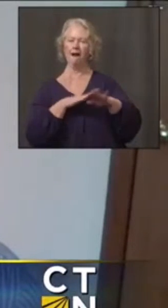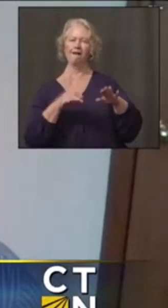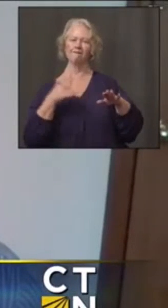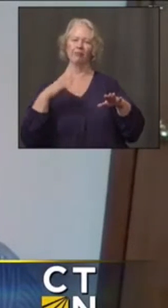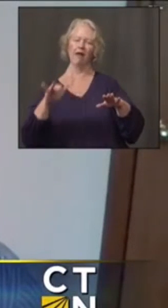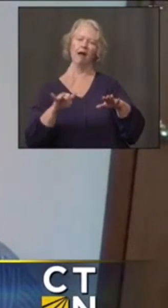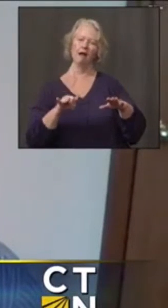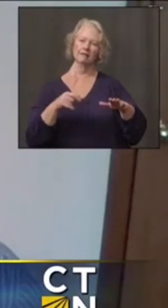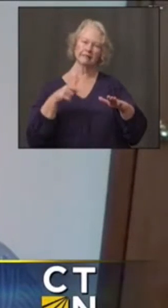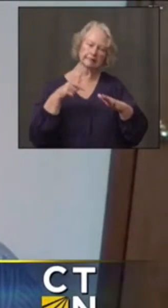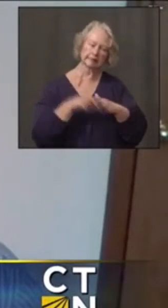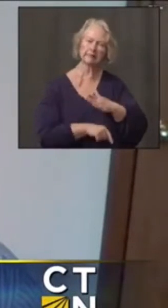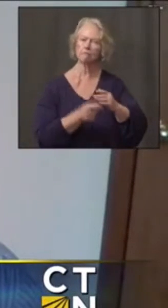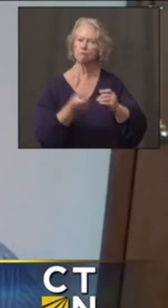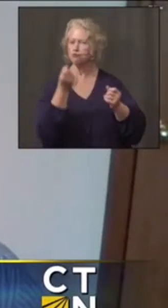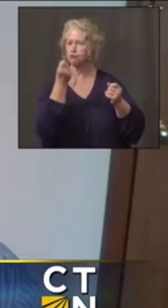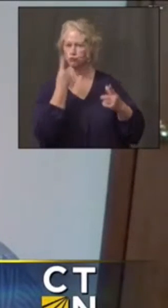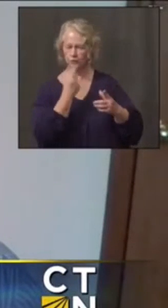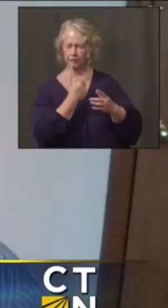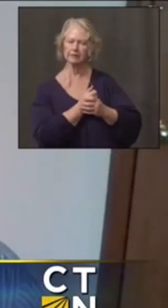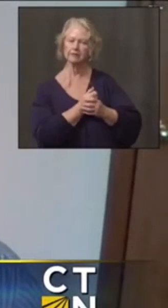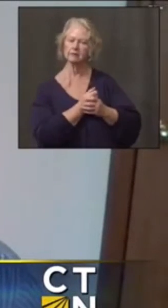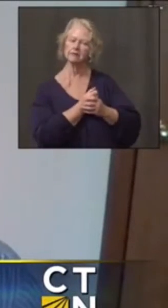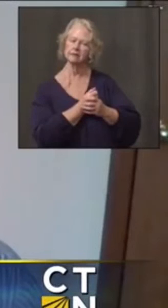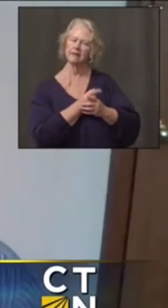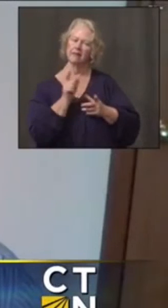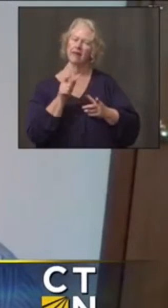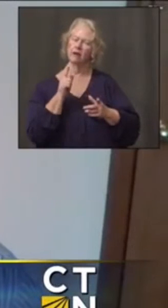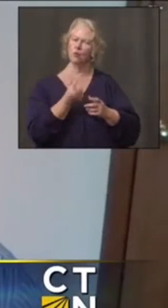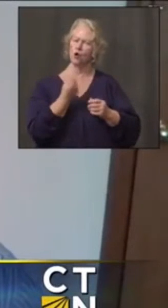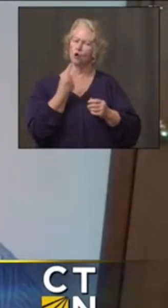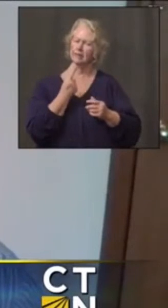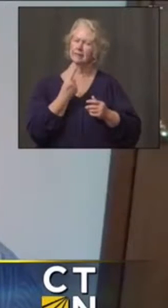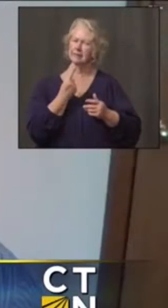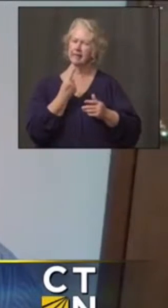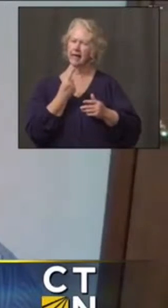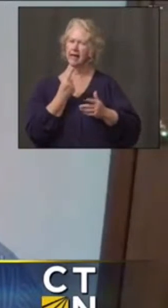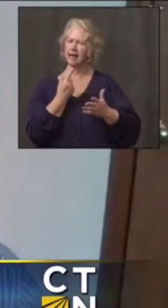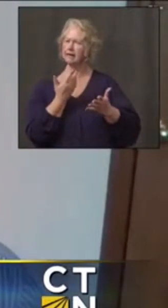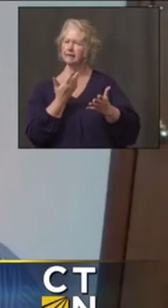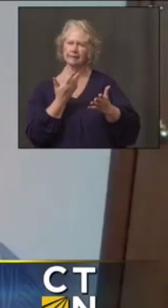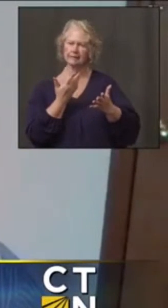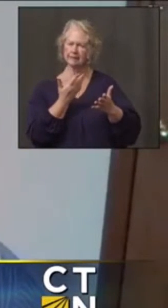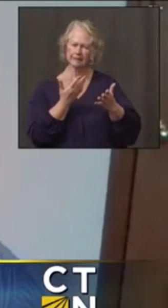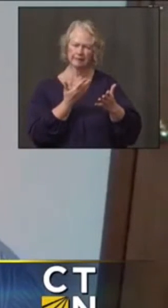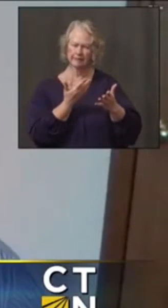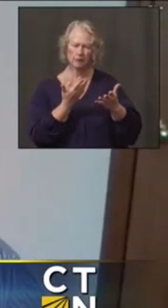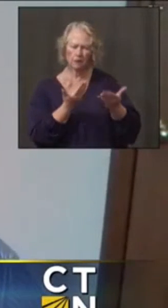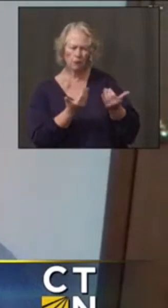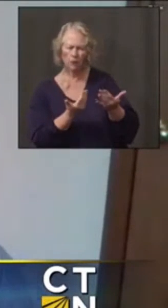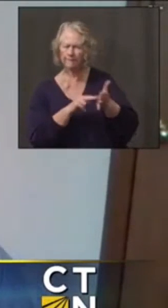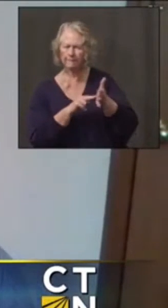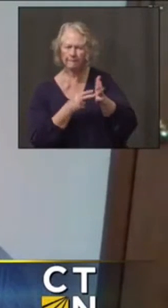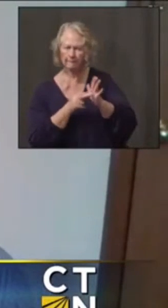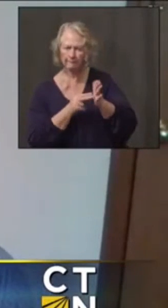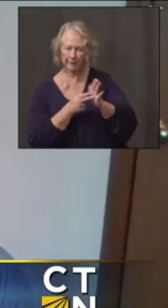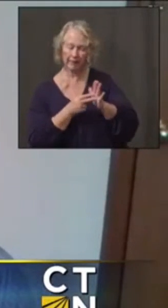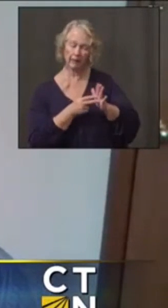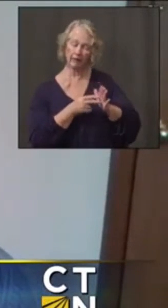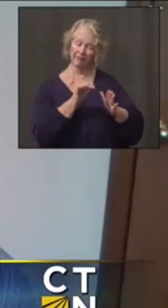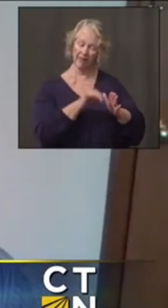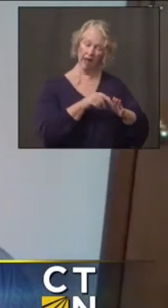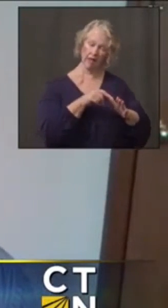so it needs to be real for them. And so these complex data sets and the deep science needs to